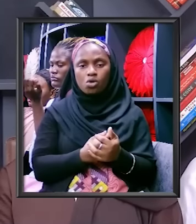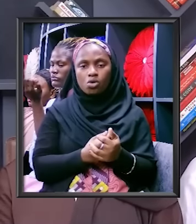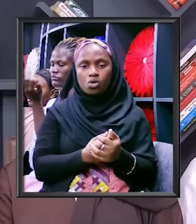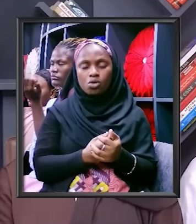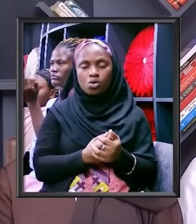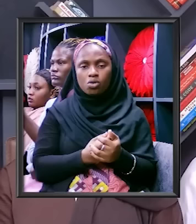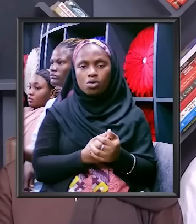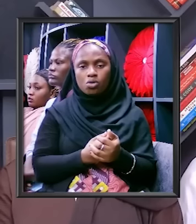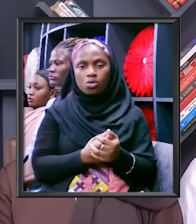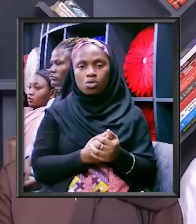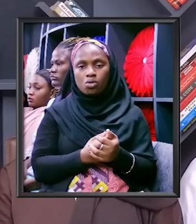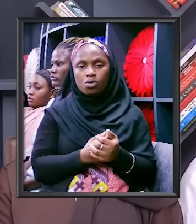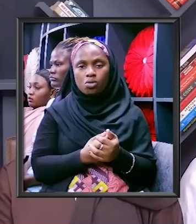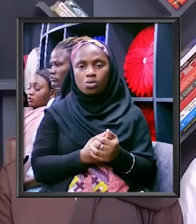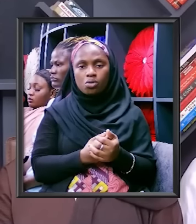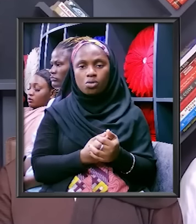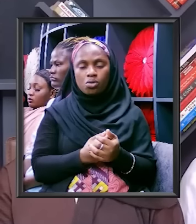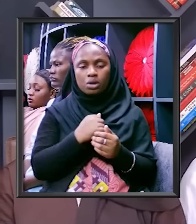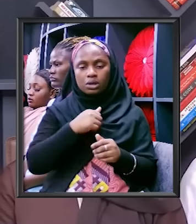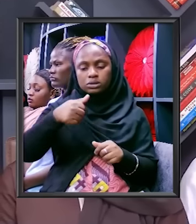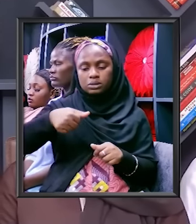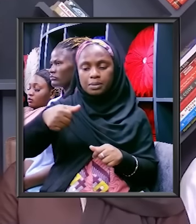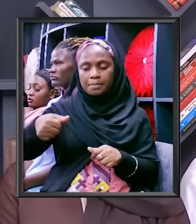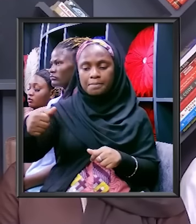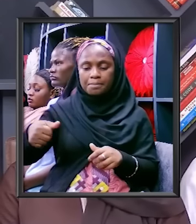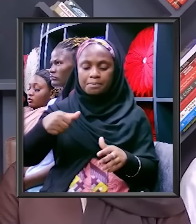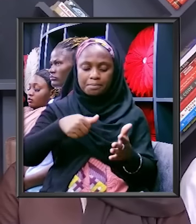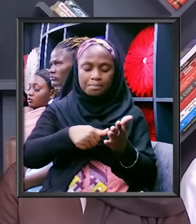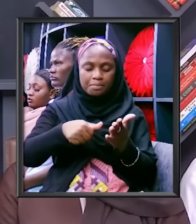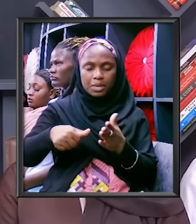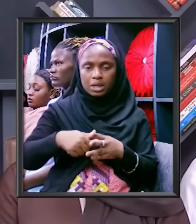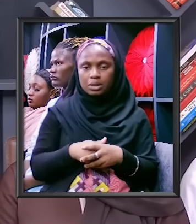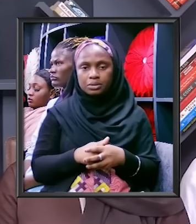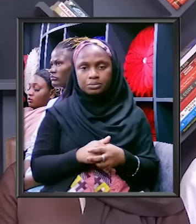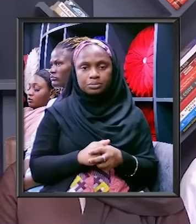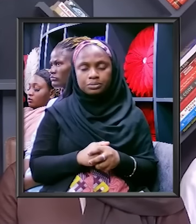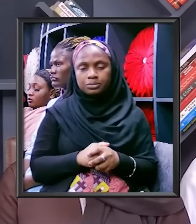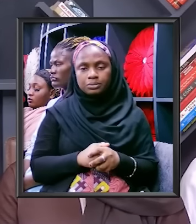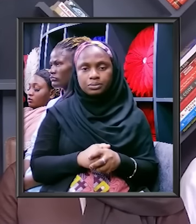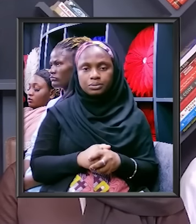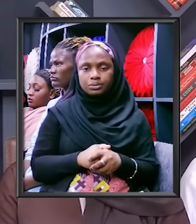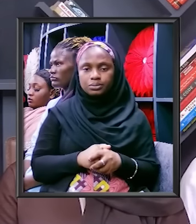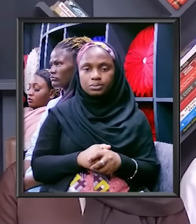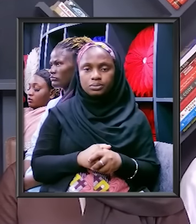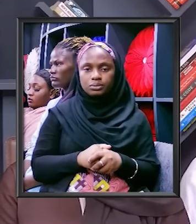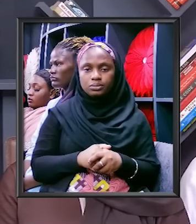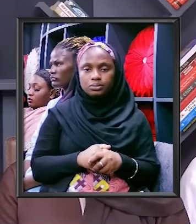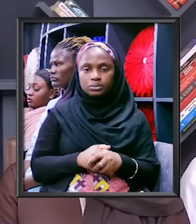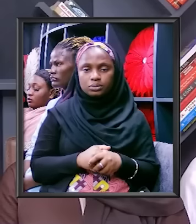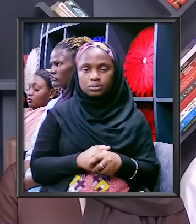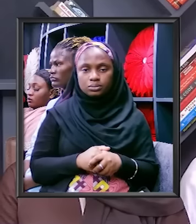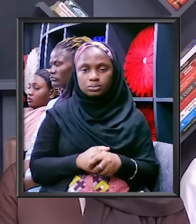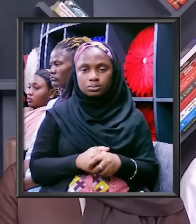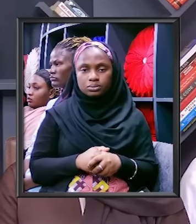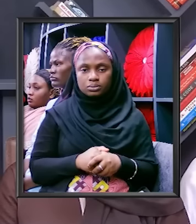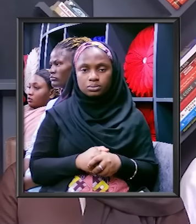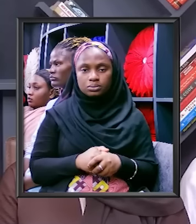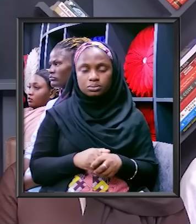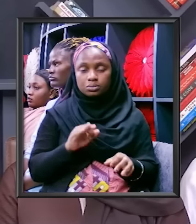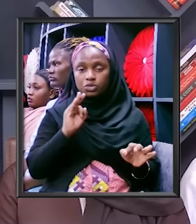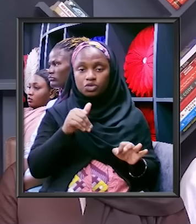lift them. Now biometric, now biometric. Not be the time where you go just press the thing. Go if